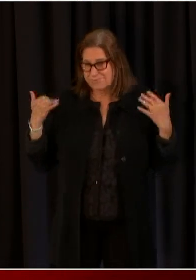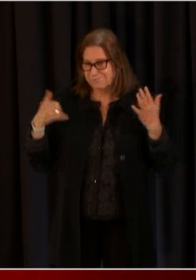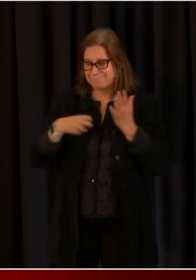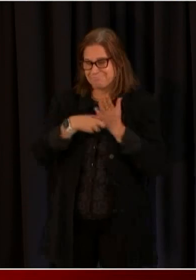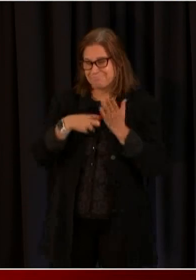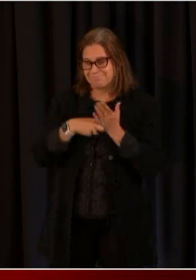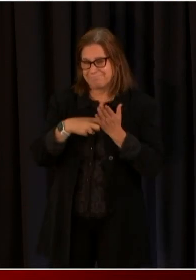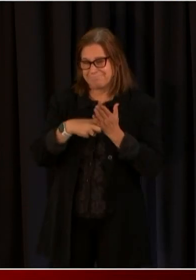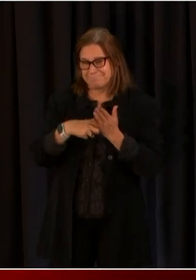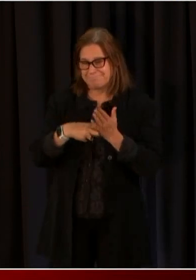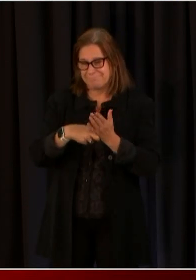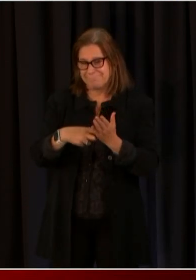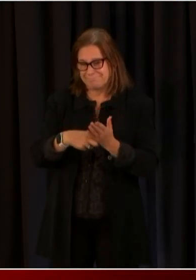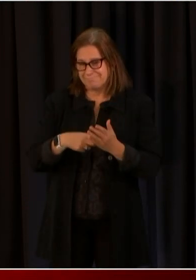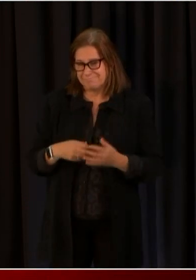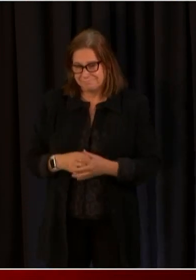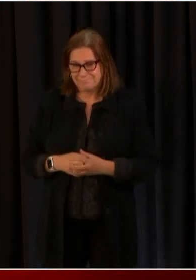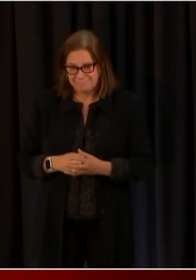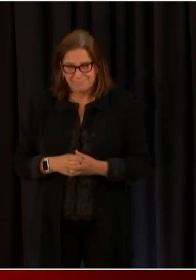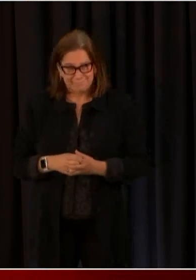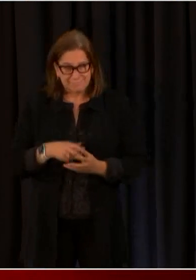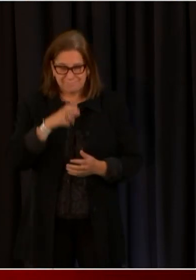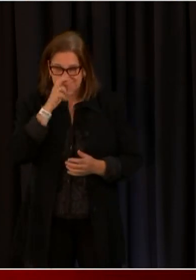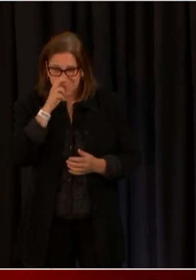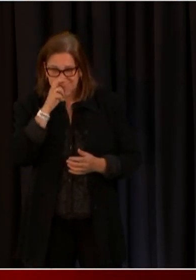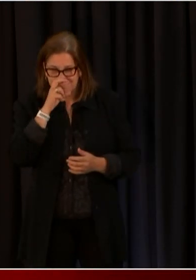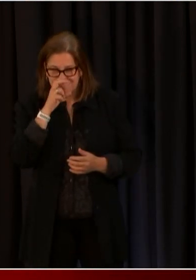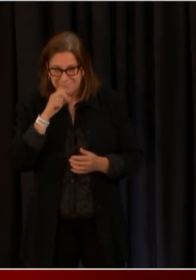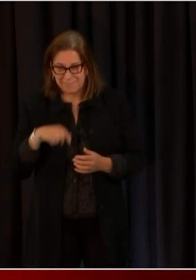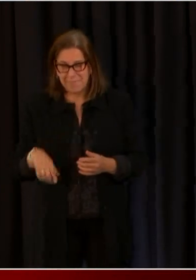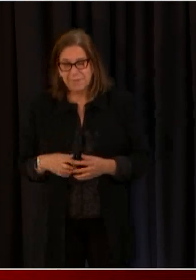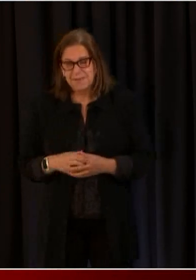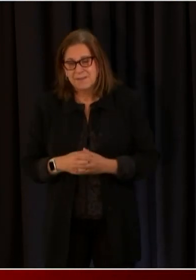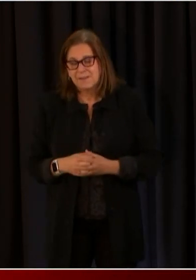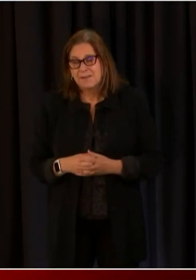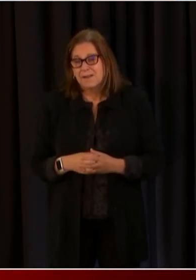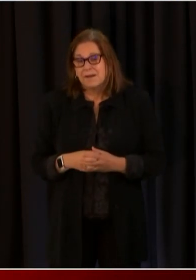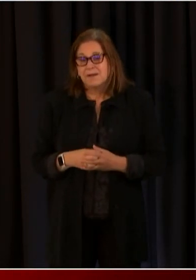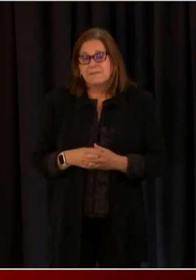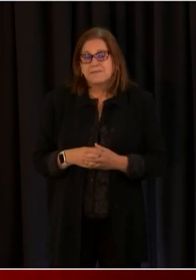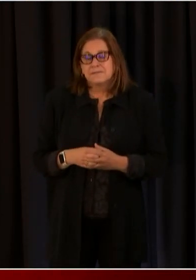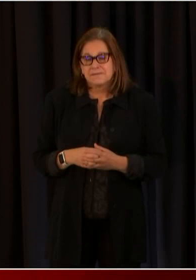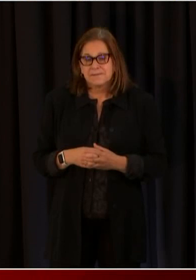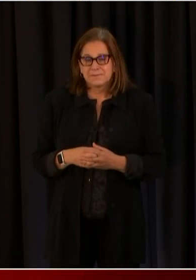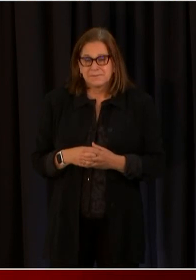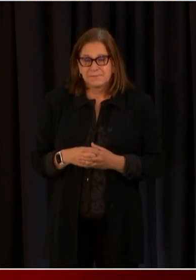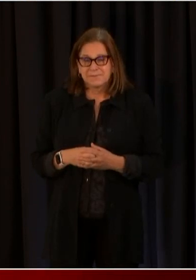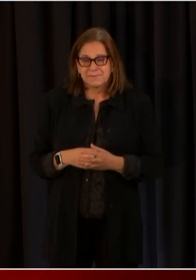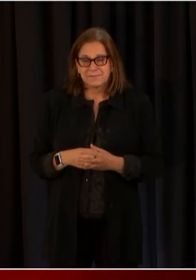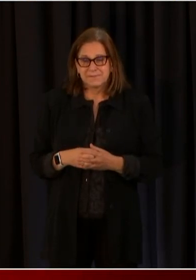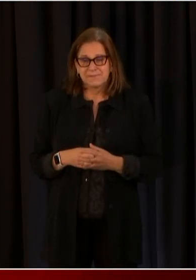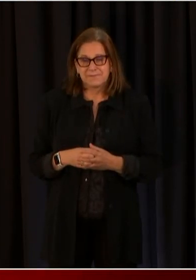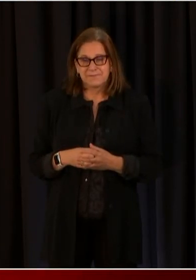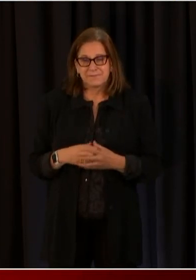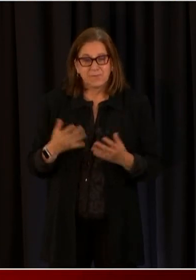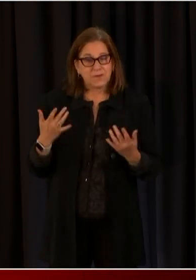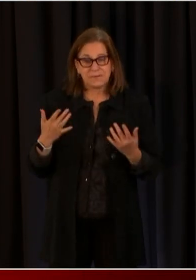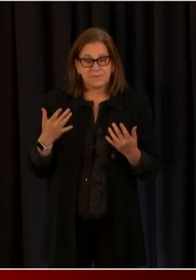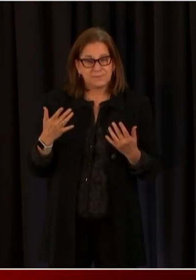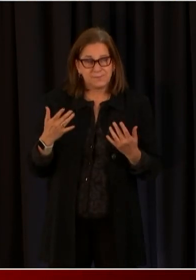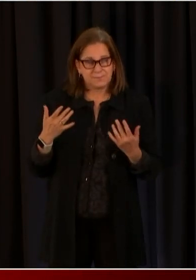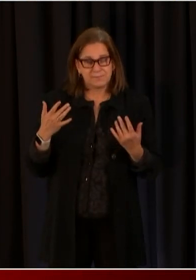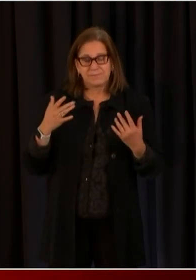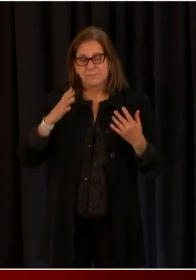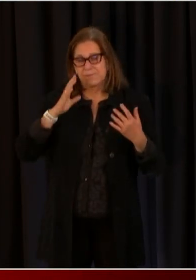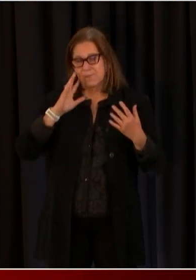we are beginning to come out of that posture. The dates that you should pay attention to are June 1st